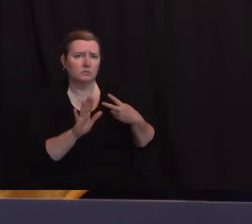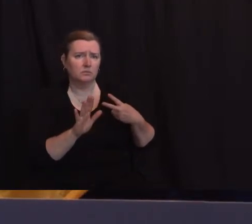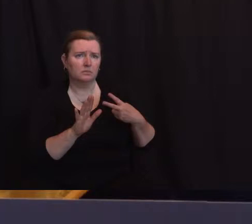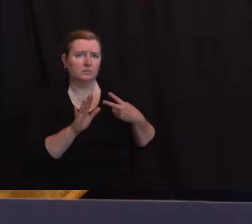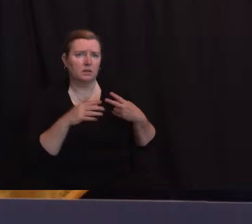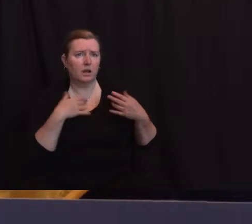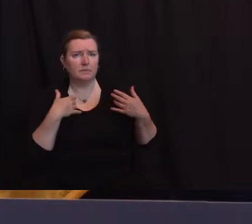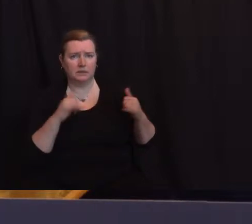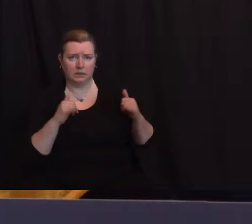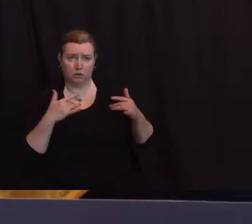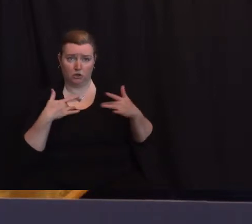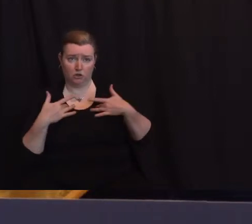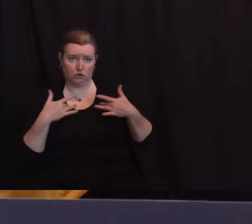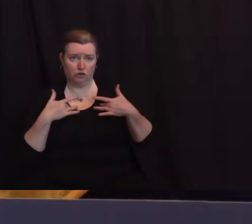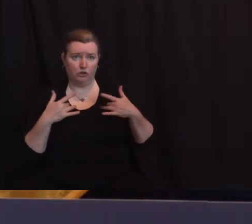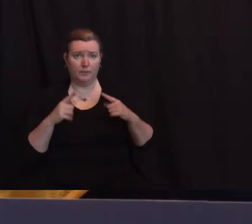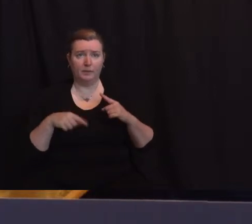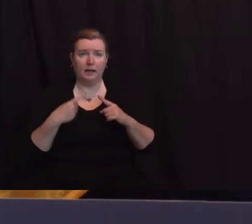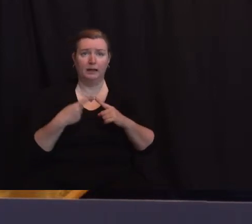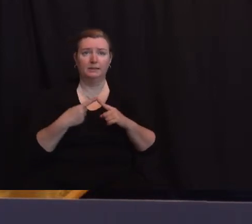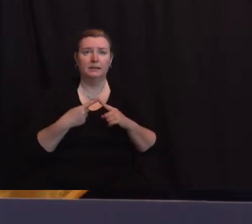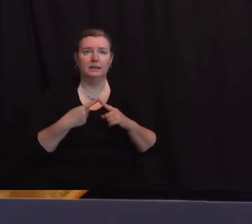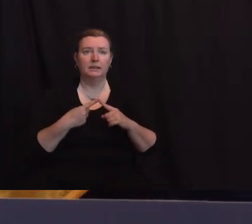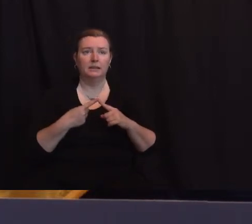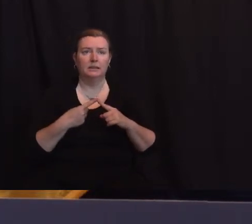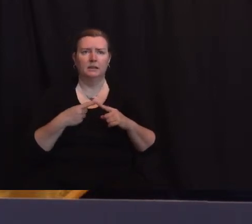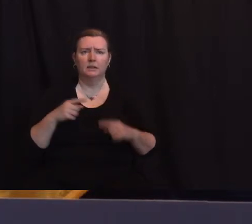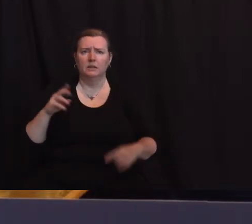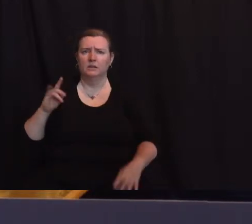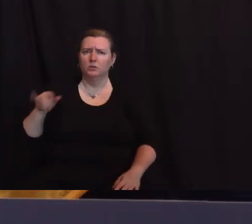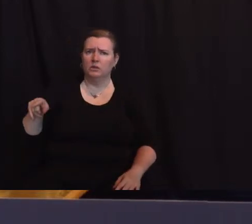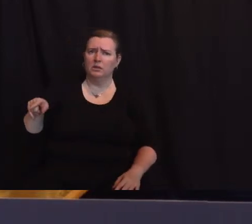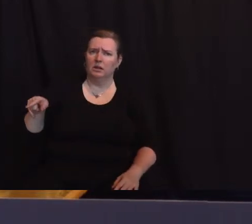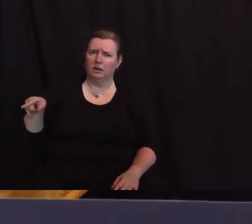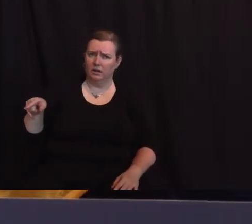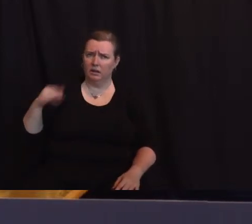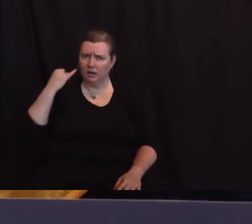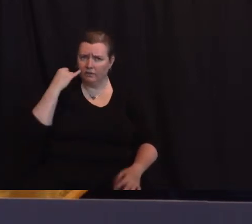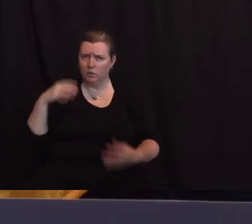concerned about, and Judy, tell me if you've got any